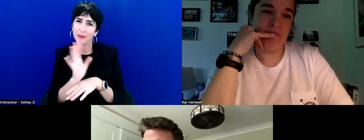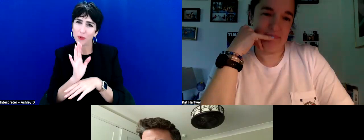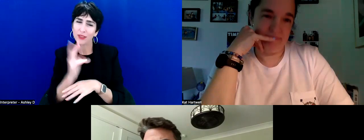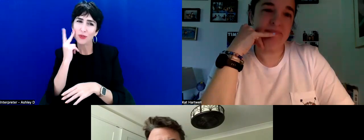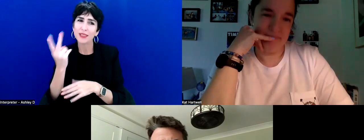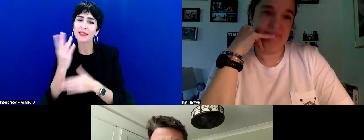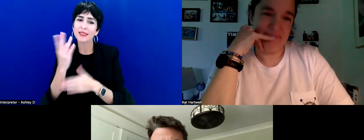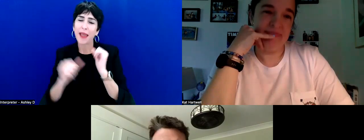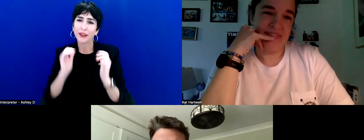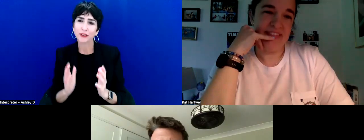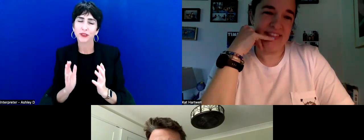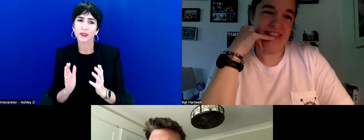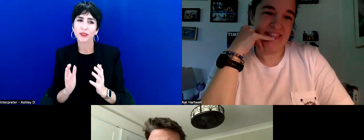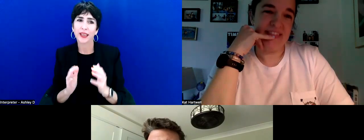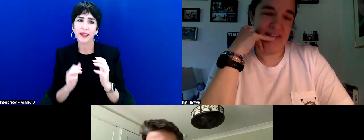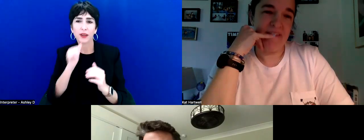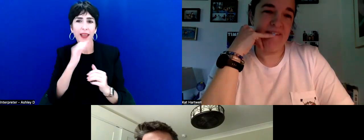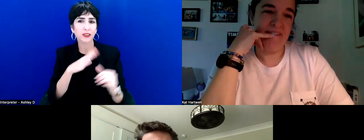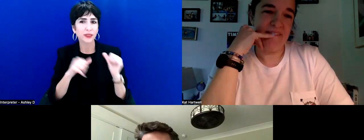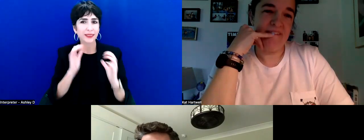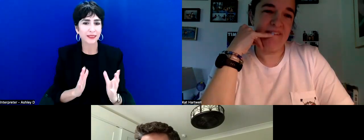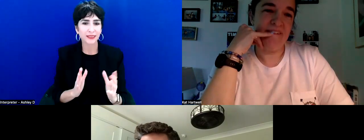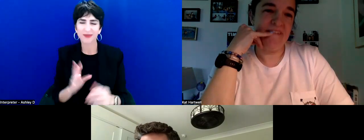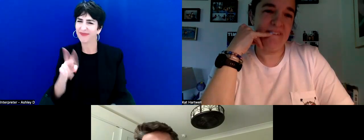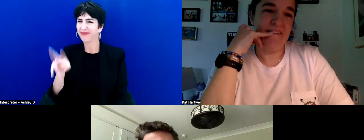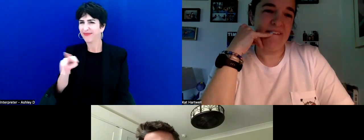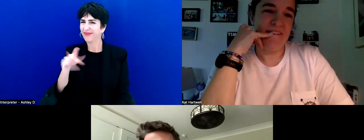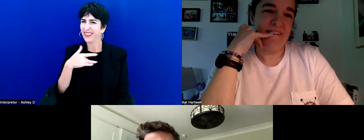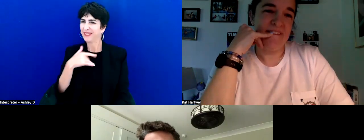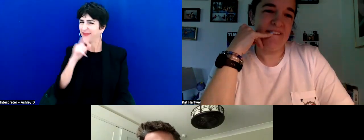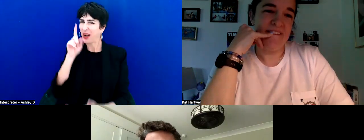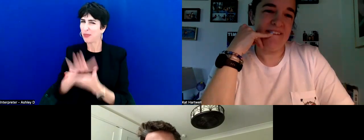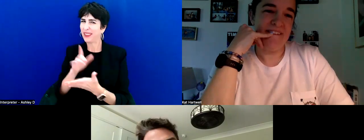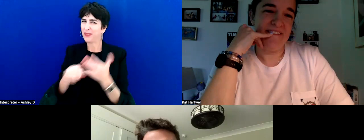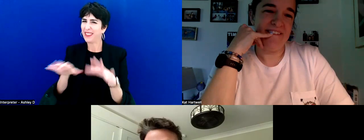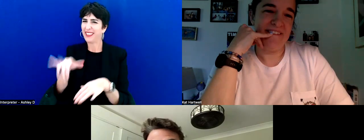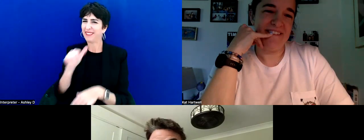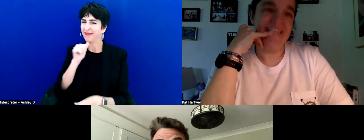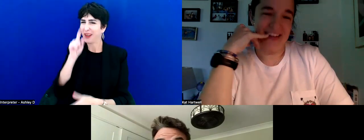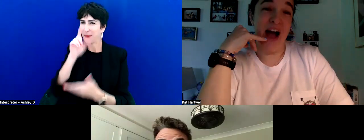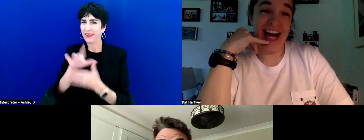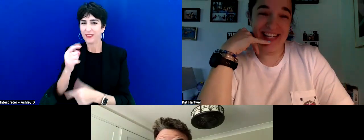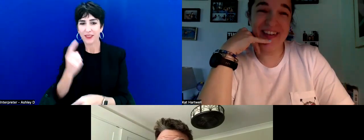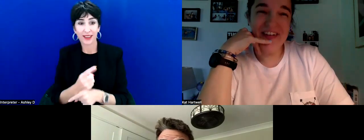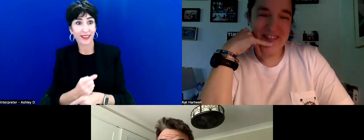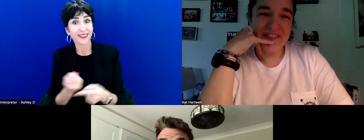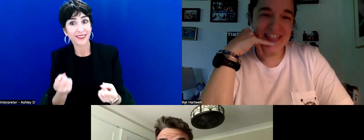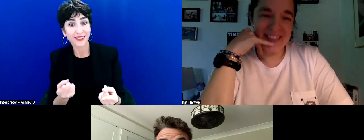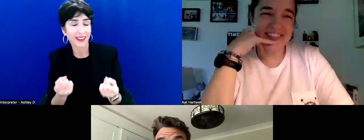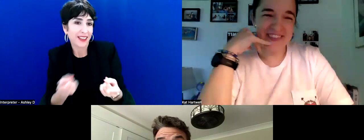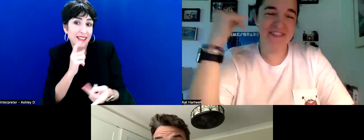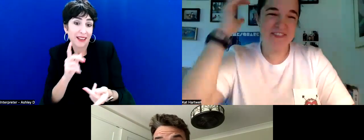actors and actresses where you're like, I don't know, I just didn't believe what they just said right now. And that's